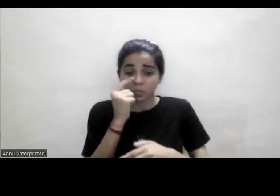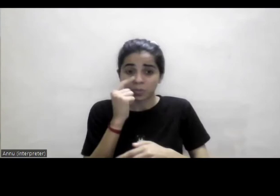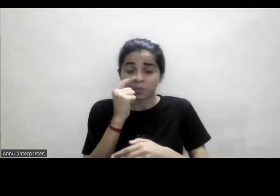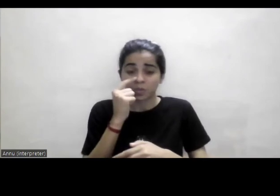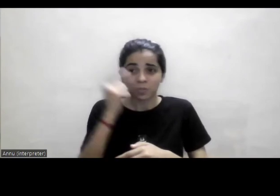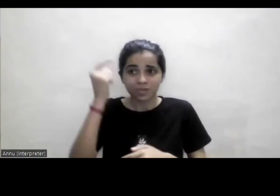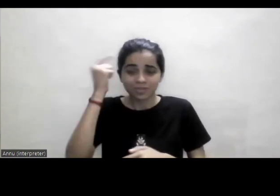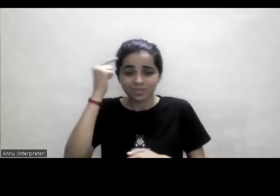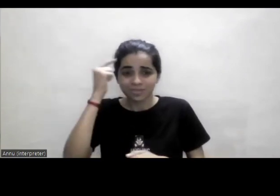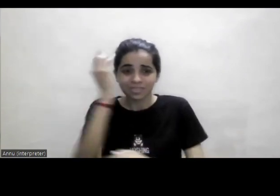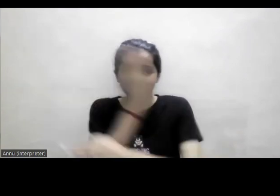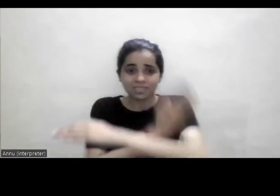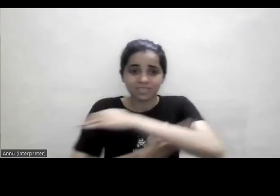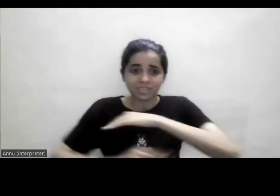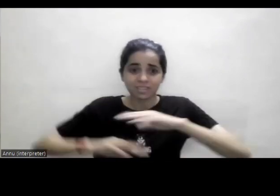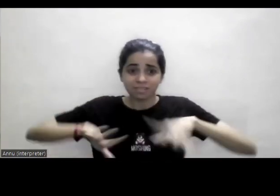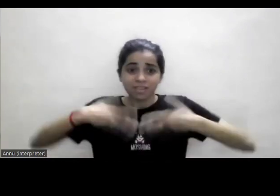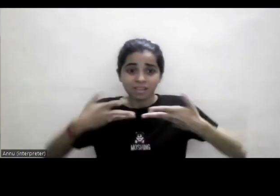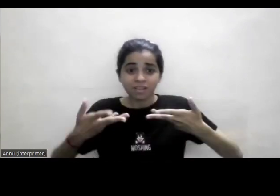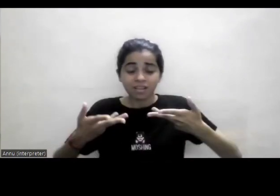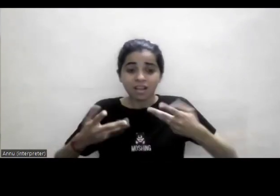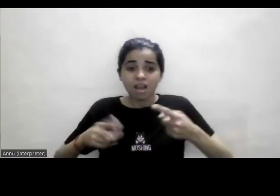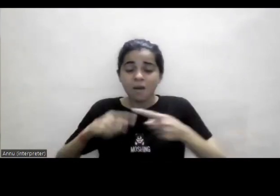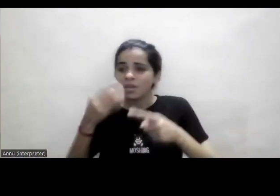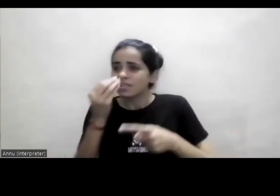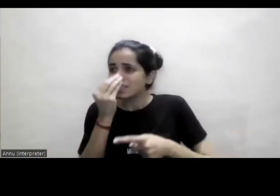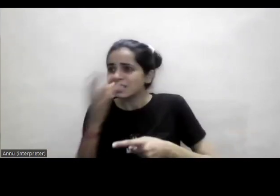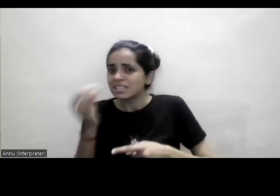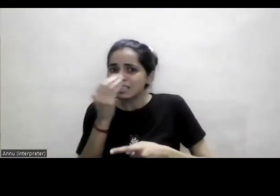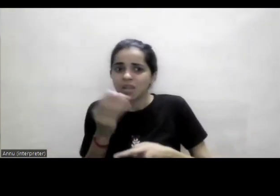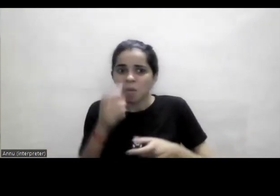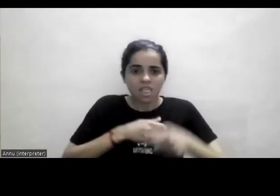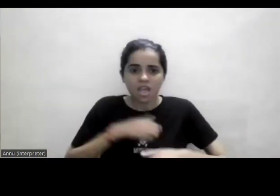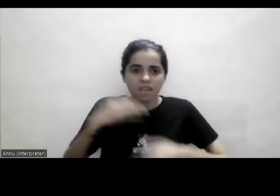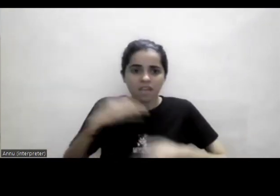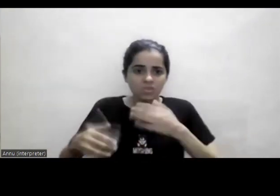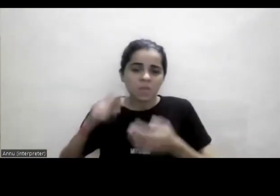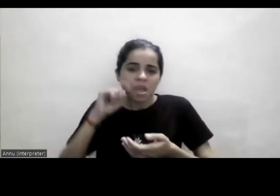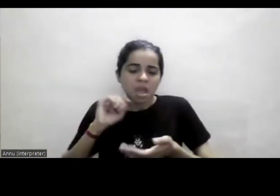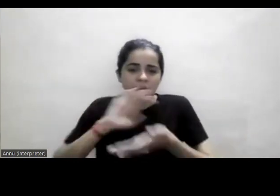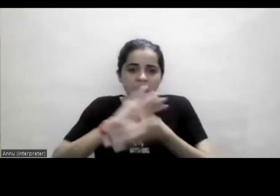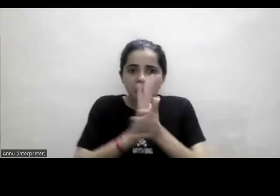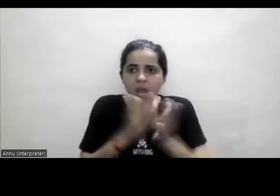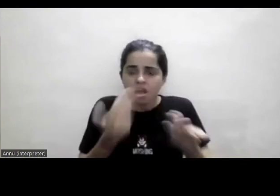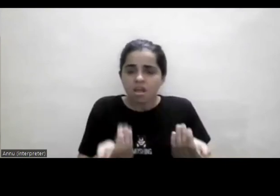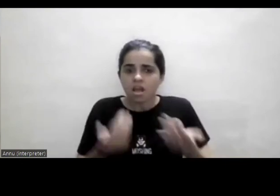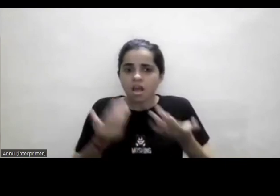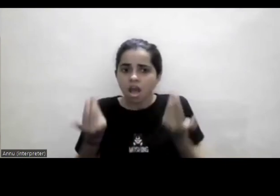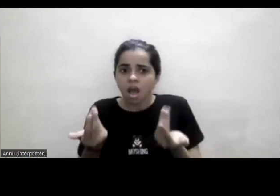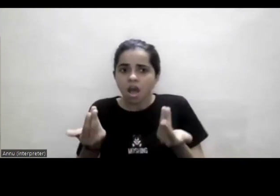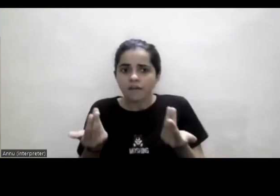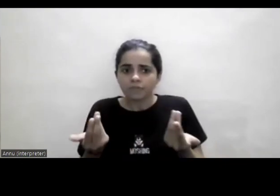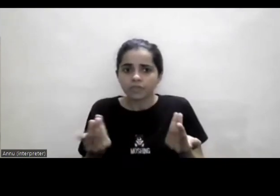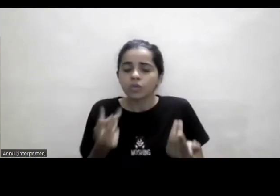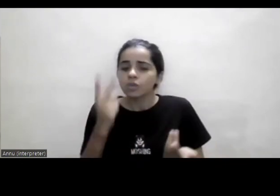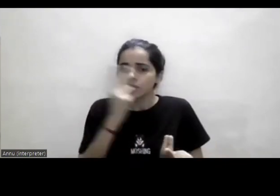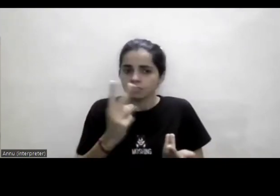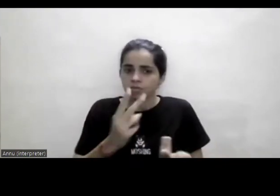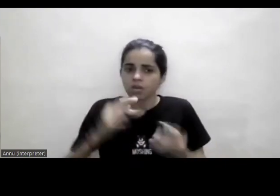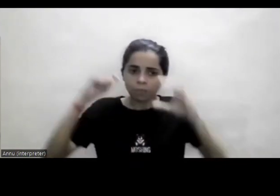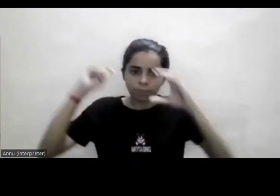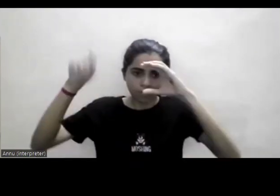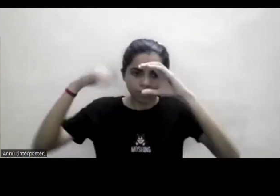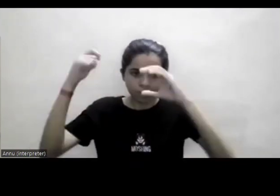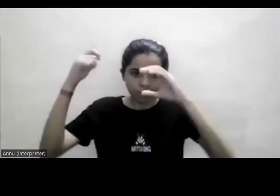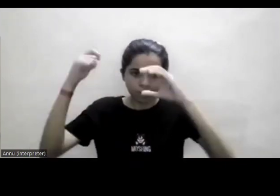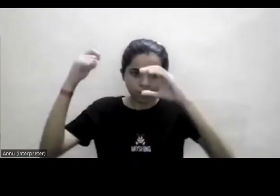disability, how she becomes an easy prey to sexual abuse. Something like this you would also see in a film like